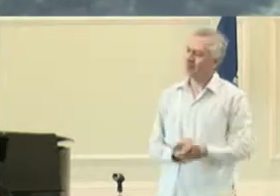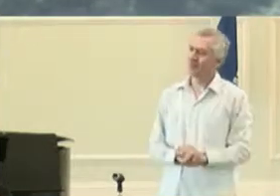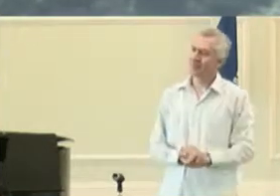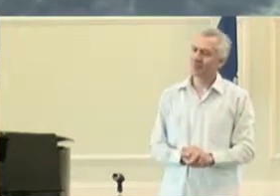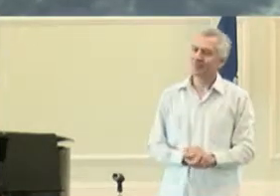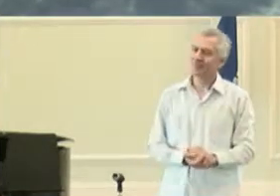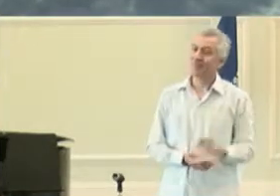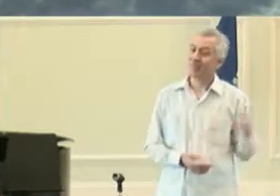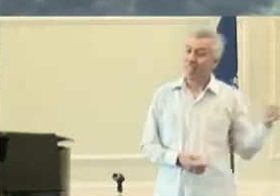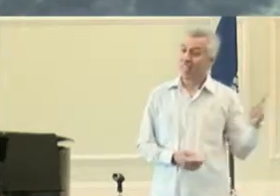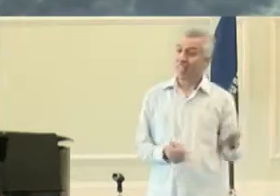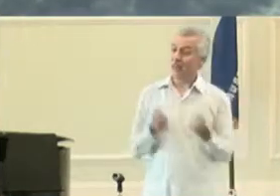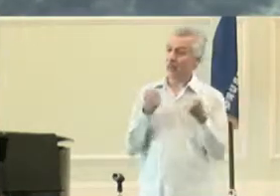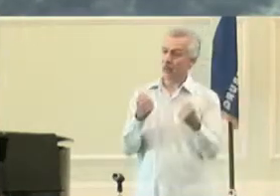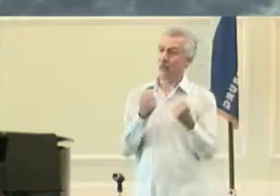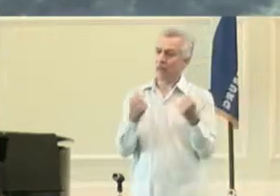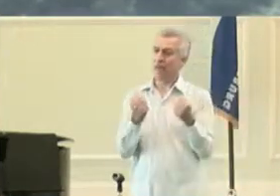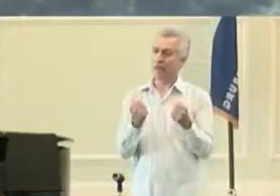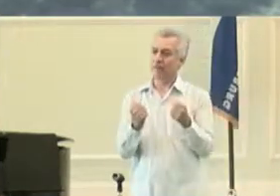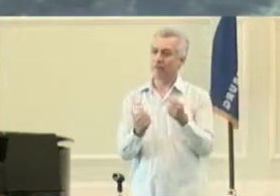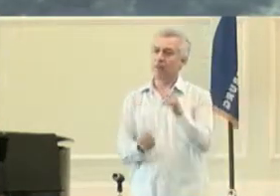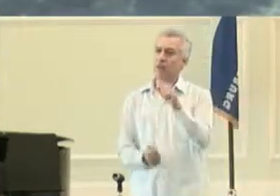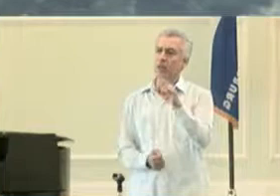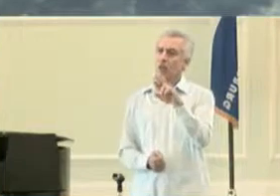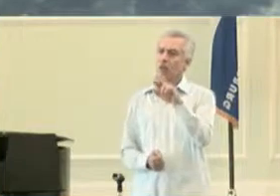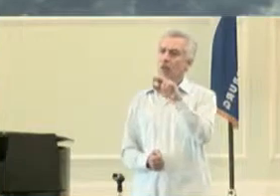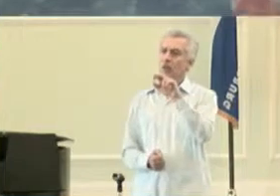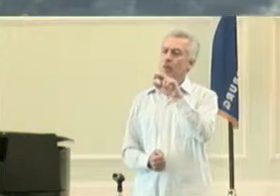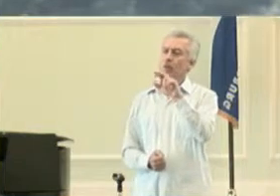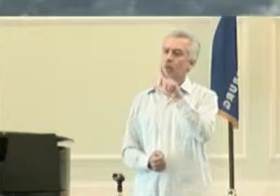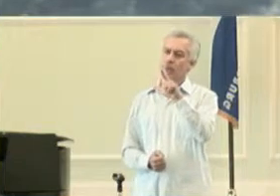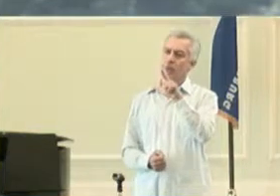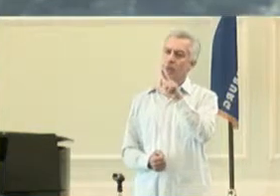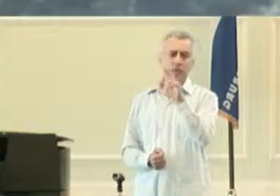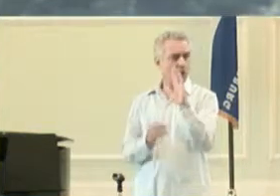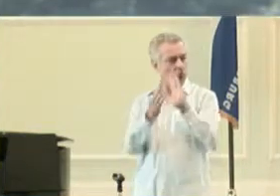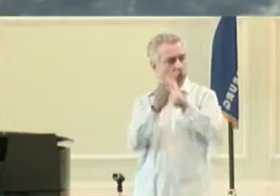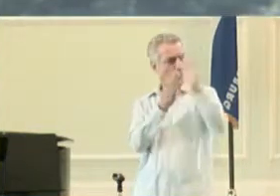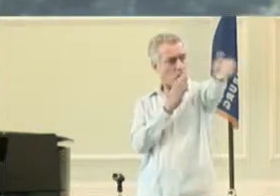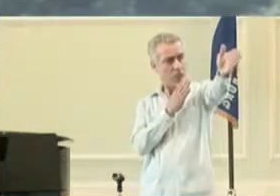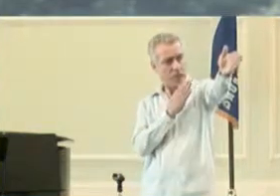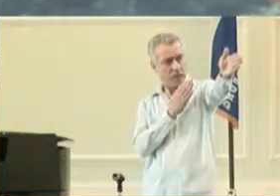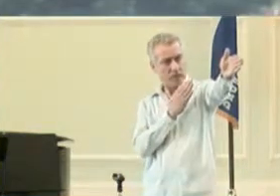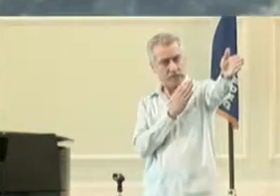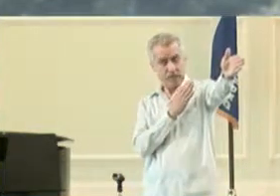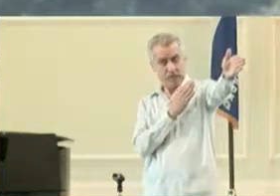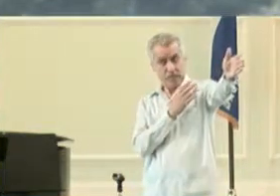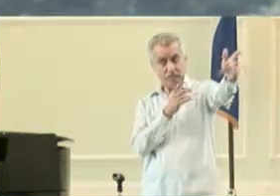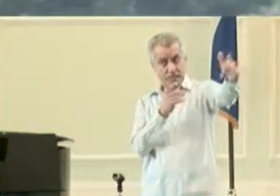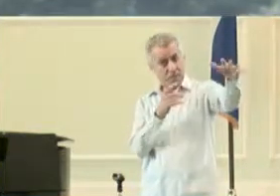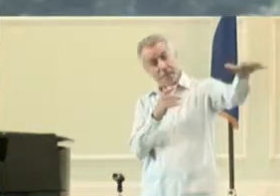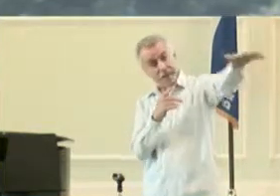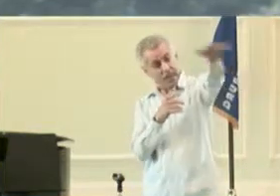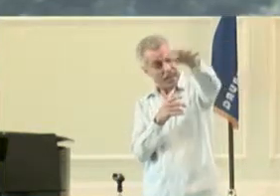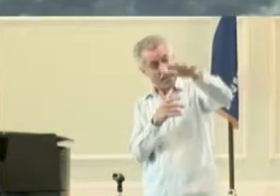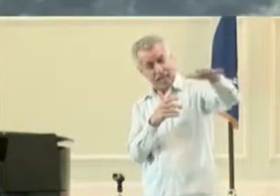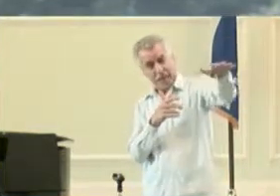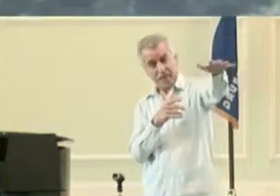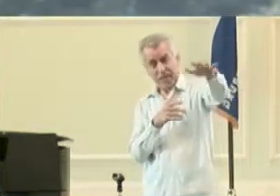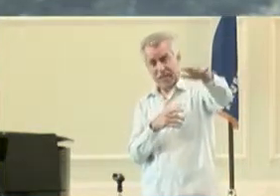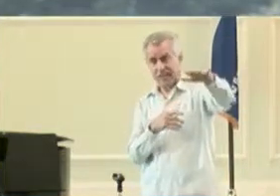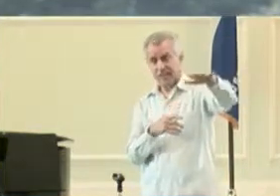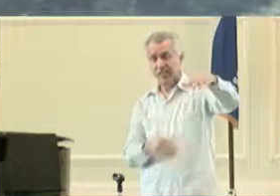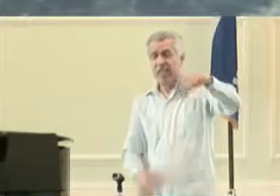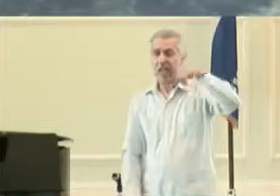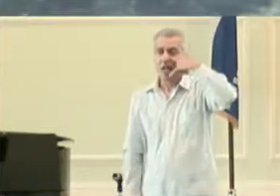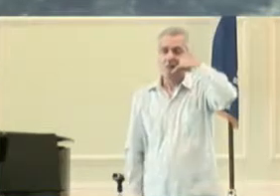if I drive down on 3 going towards Culpeper, there is a section, a large section, that my phone